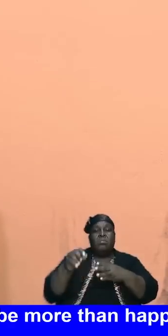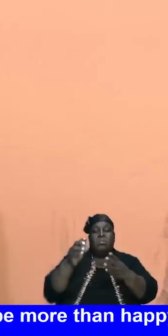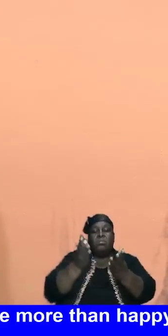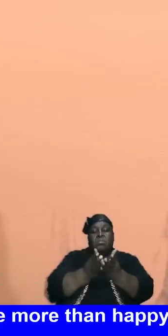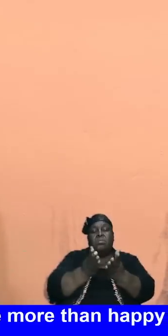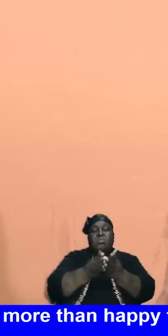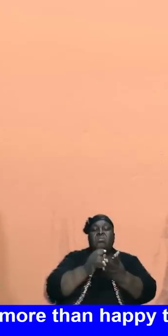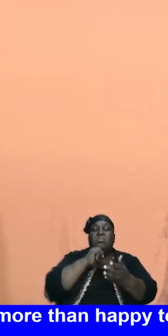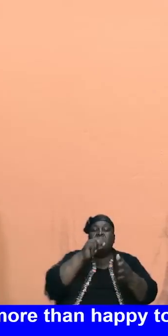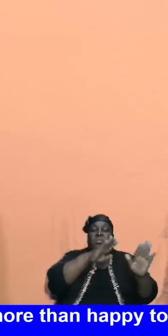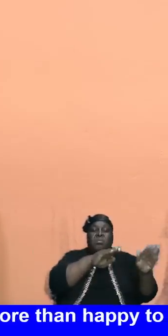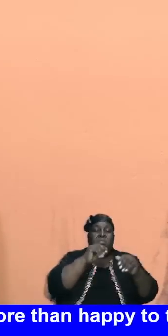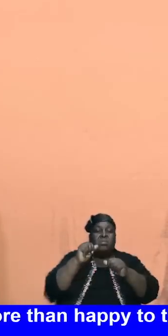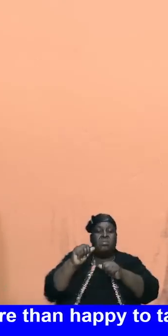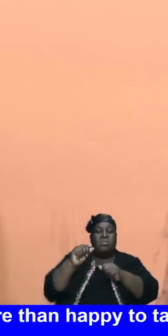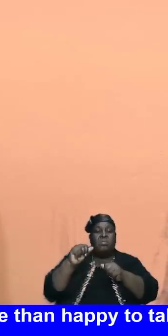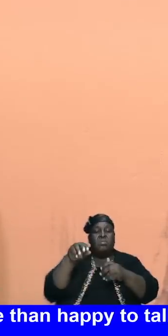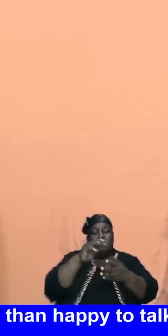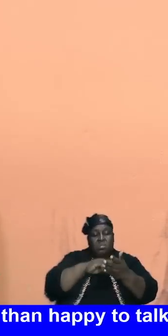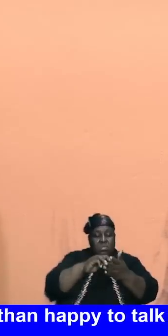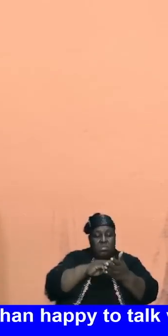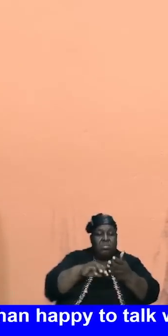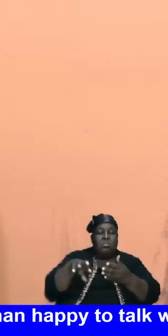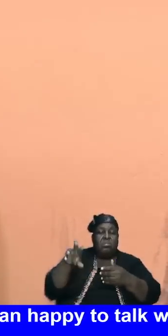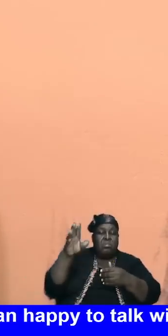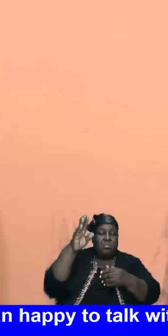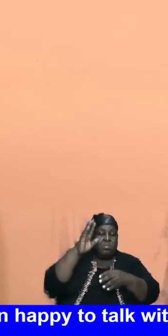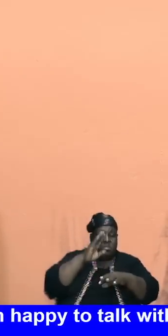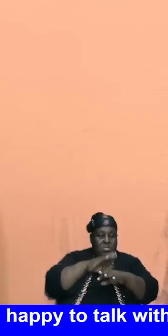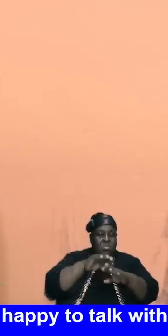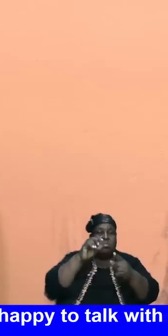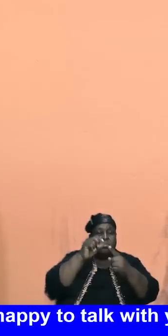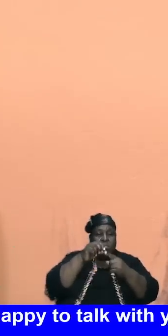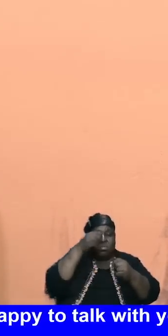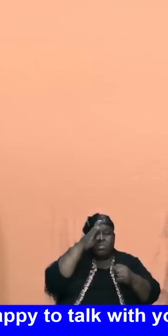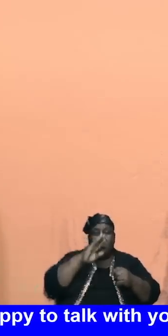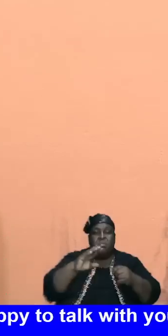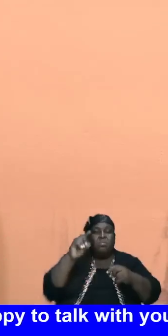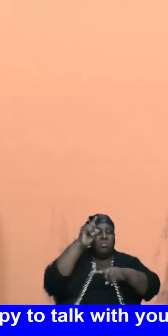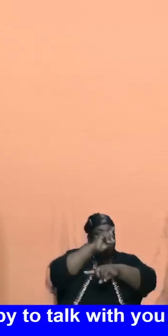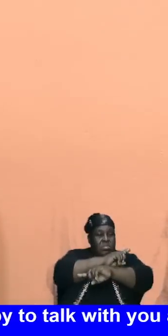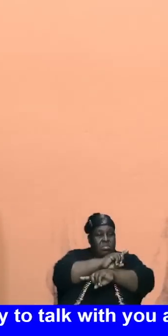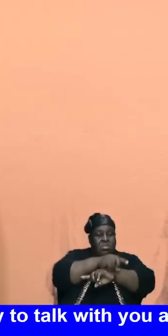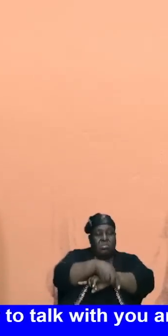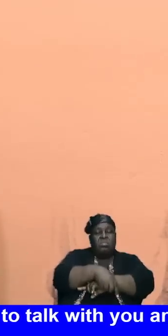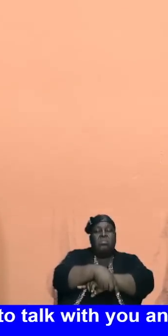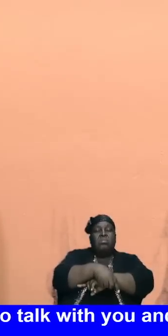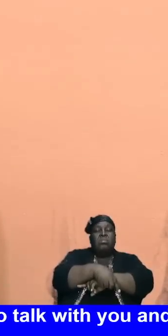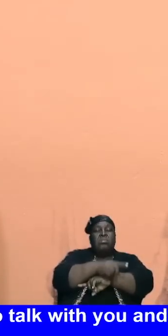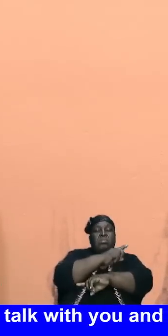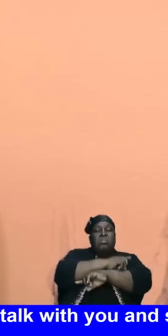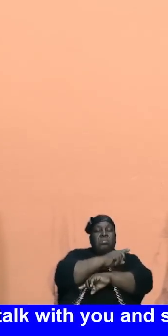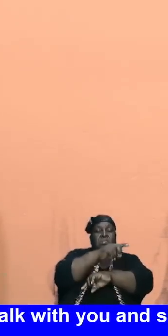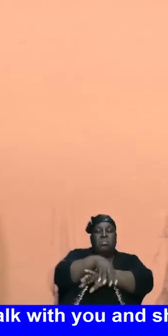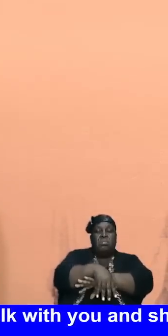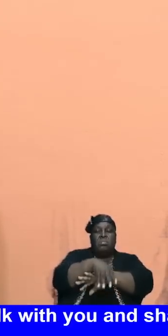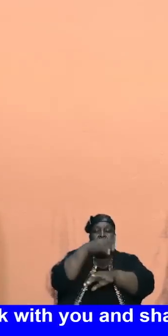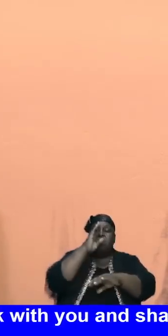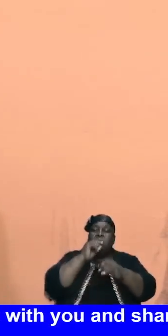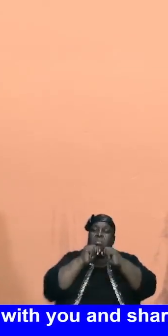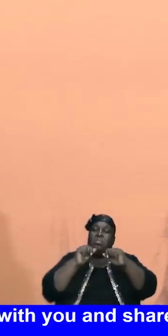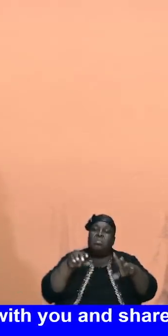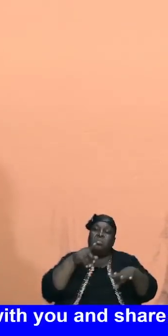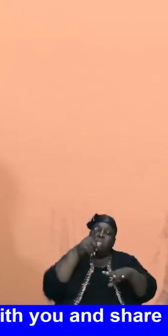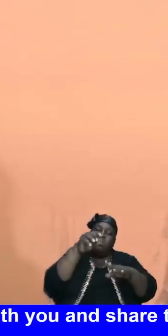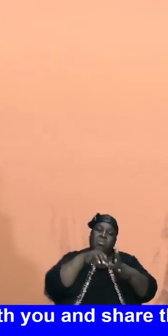your mouth, but you shall meditate day and night. Stay in the book. In this season, we need people who are in the book. God bless you in